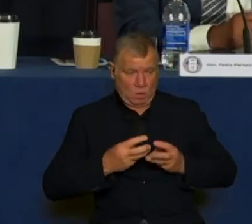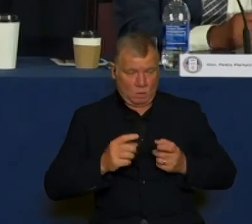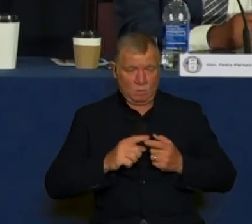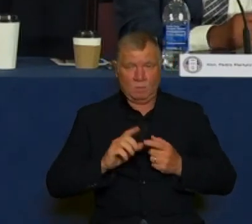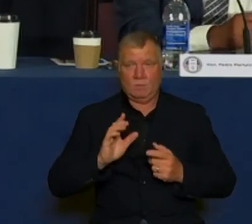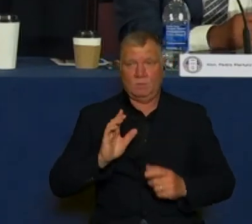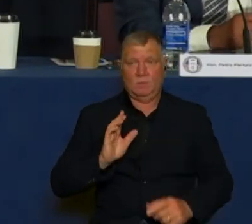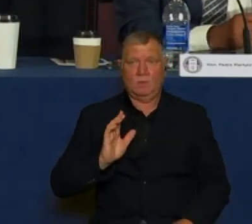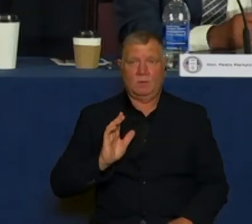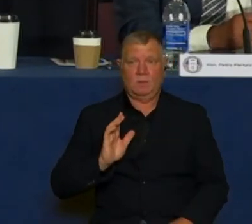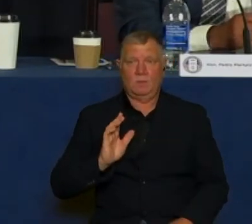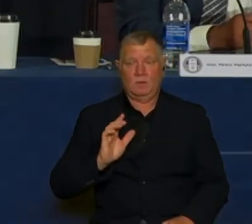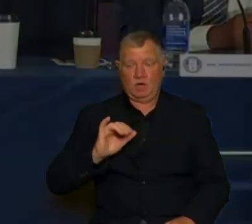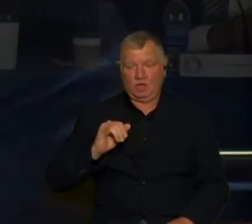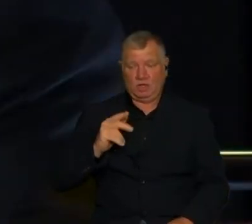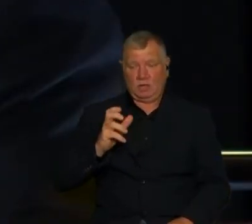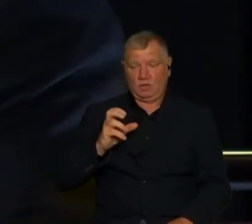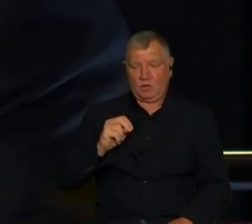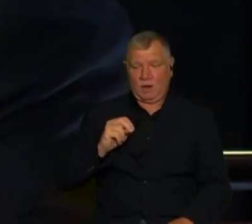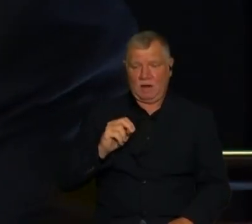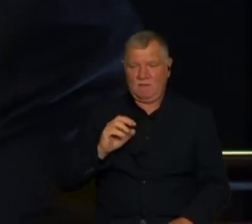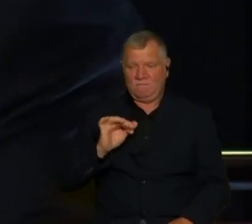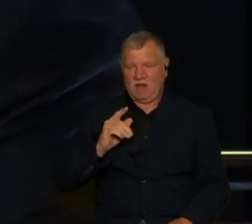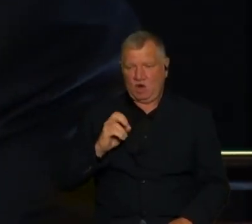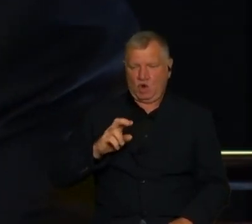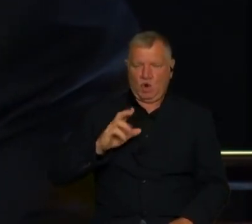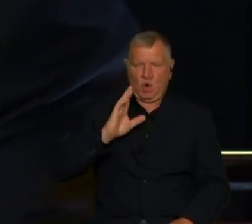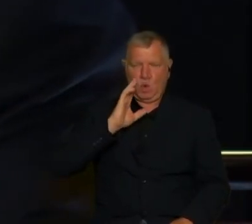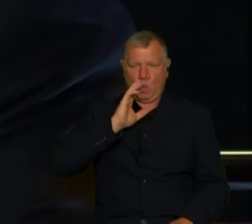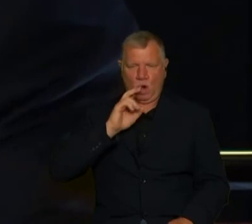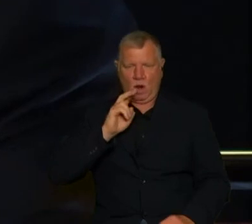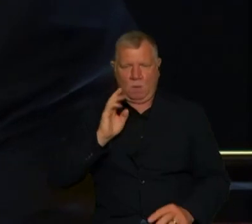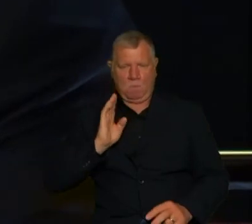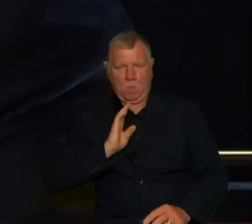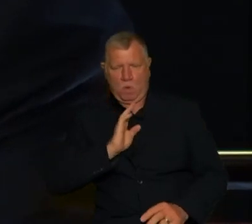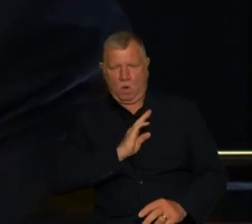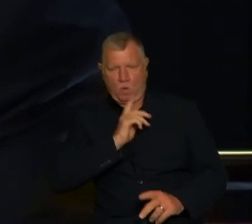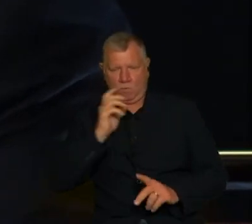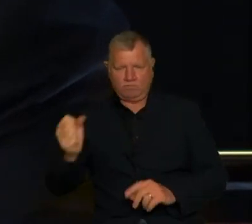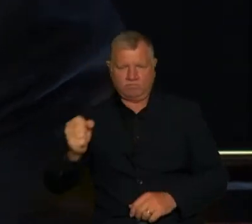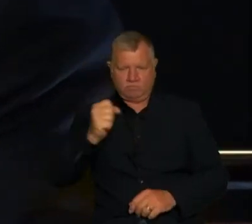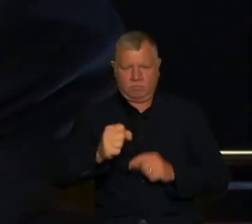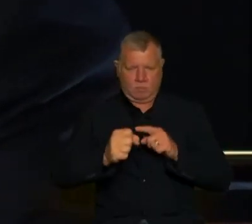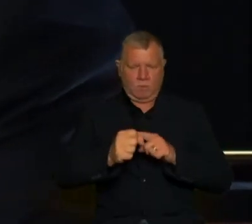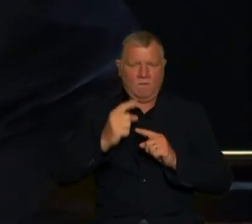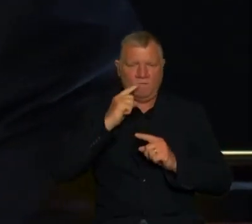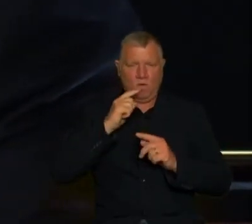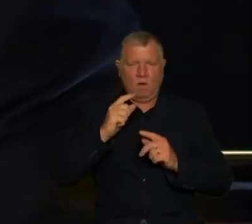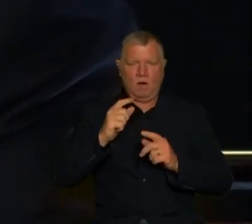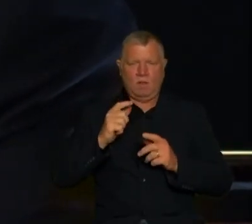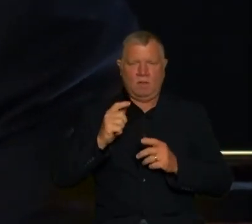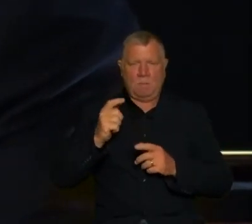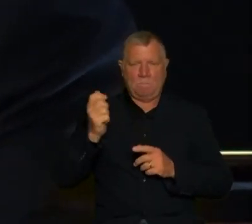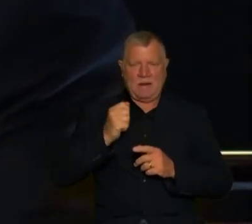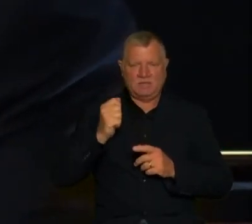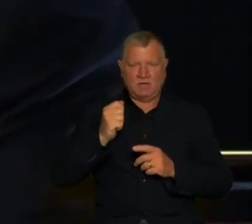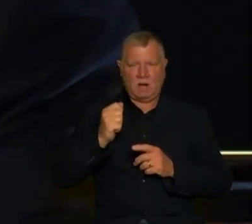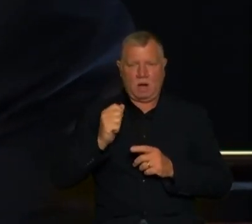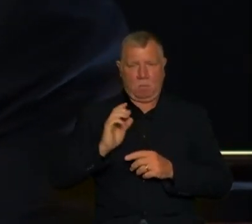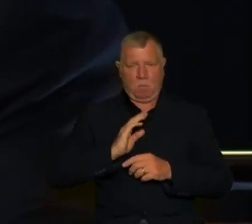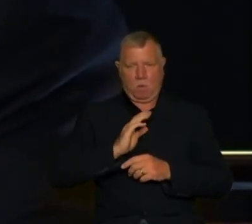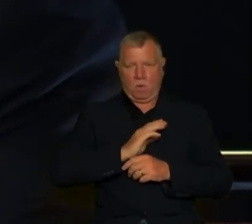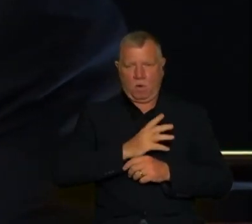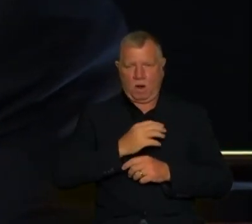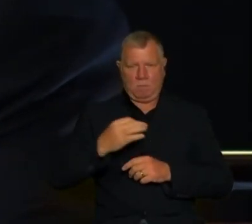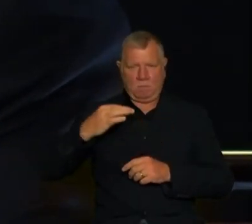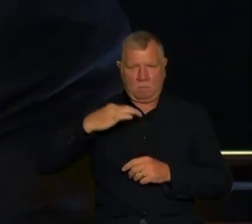to welcome Jason Fichtner, who is the Oversight Board's appointee to the Pension Reserve Board and